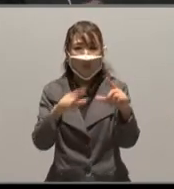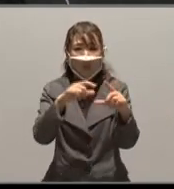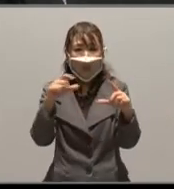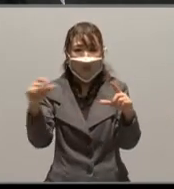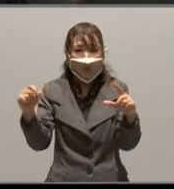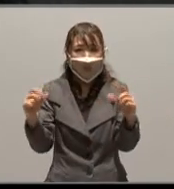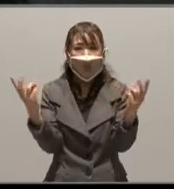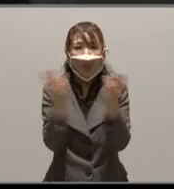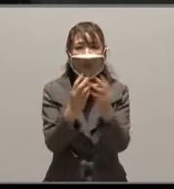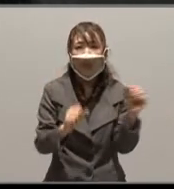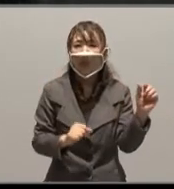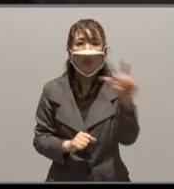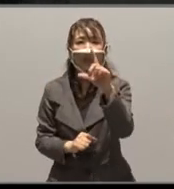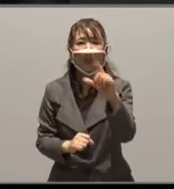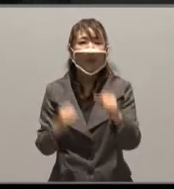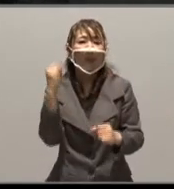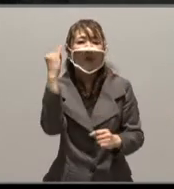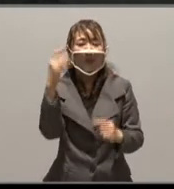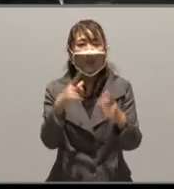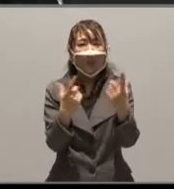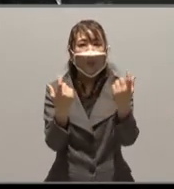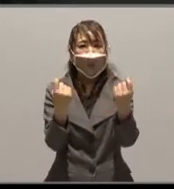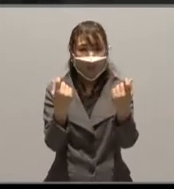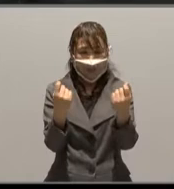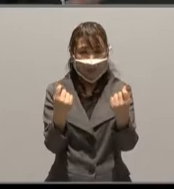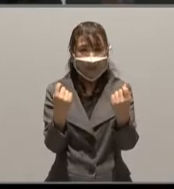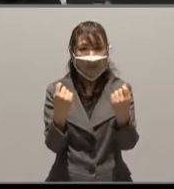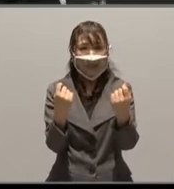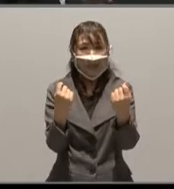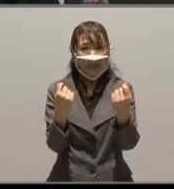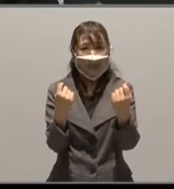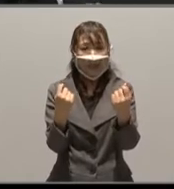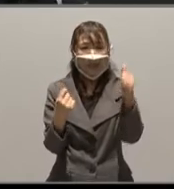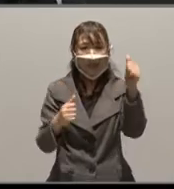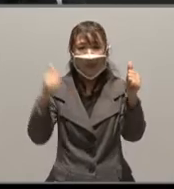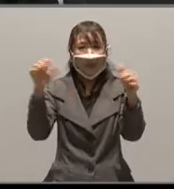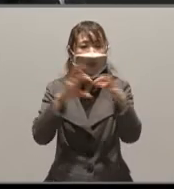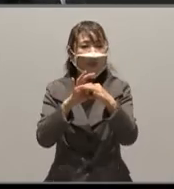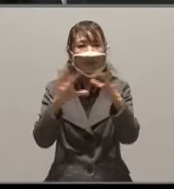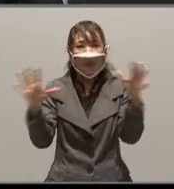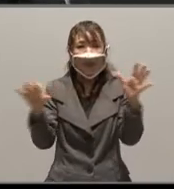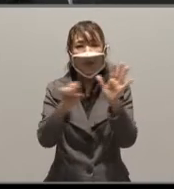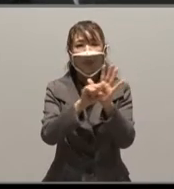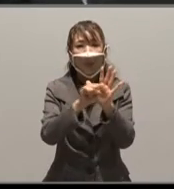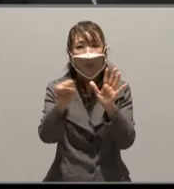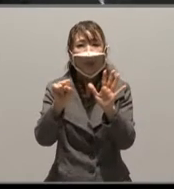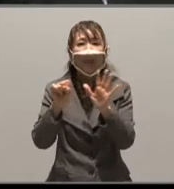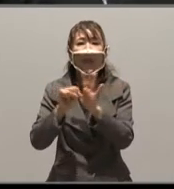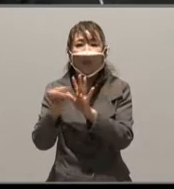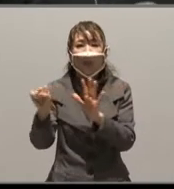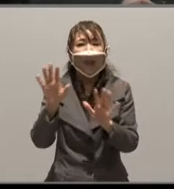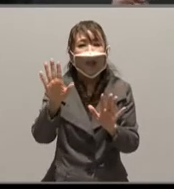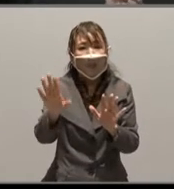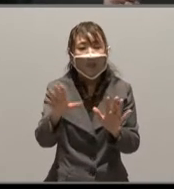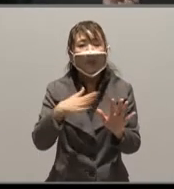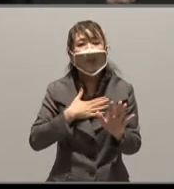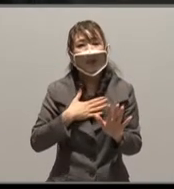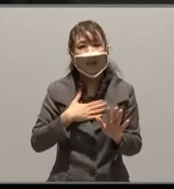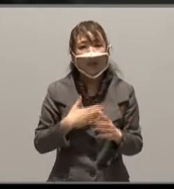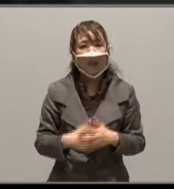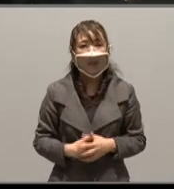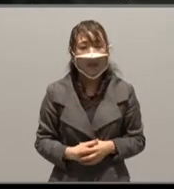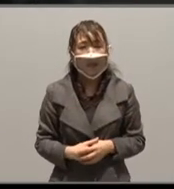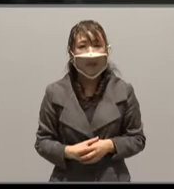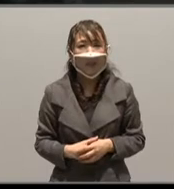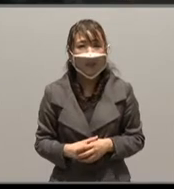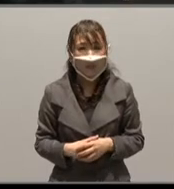NK cell count is also higher. And the same trend was observed in females as well. So the impact is